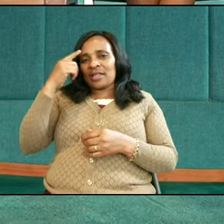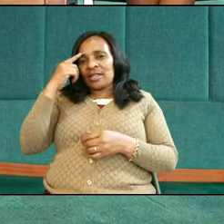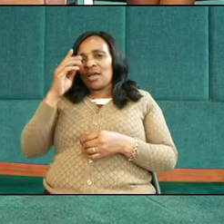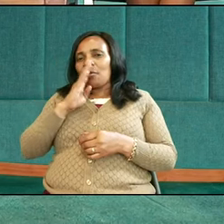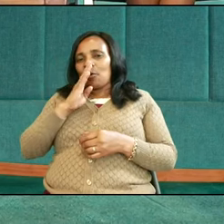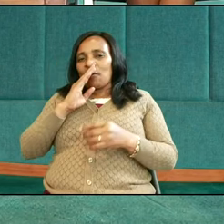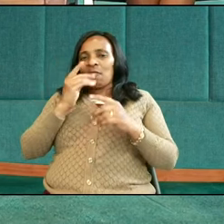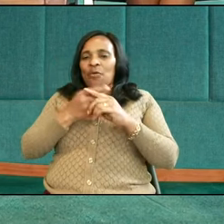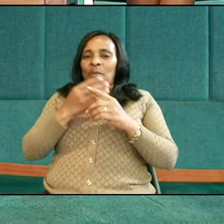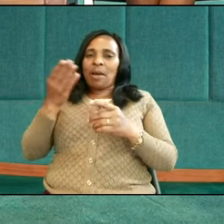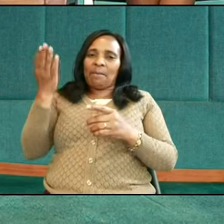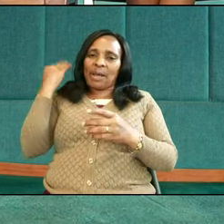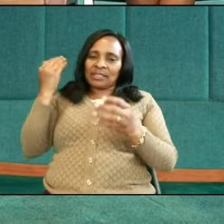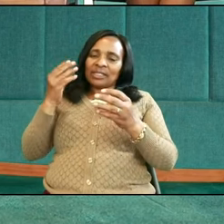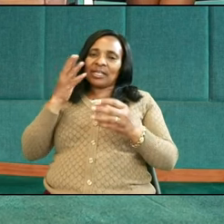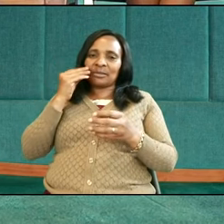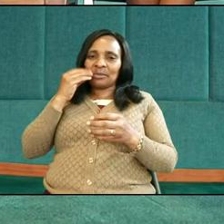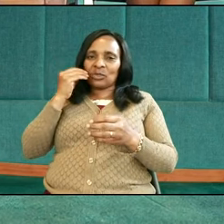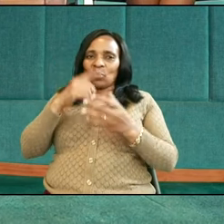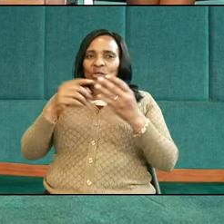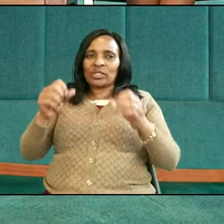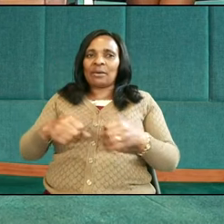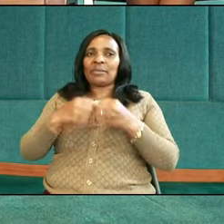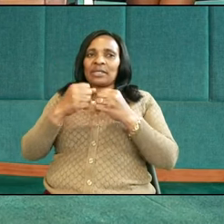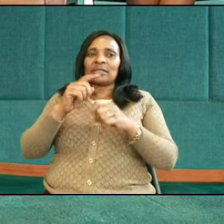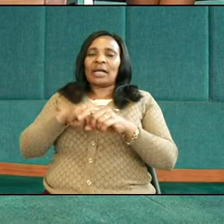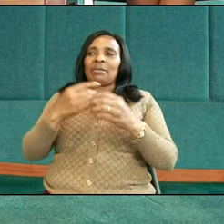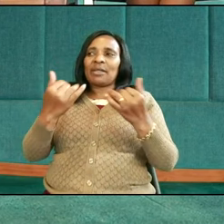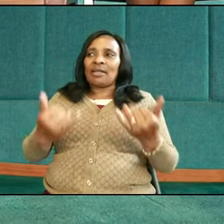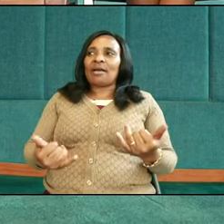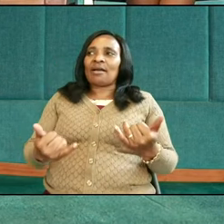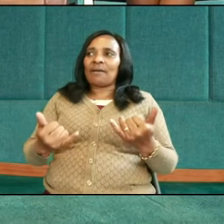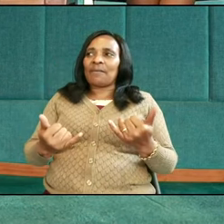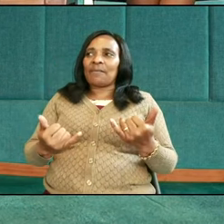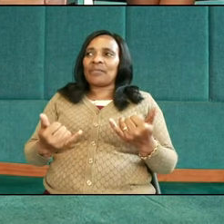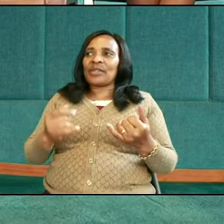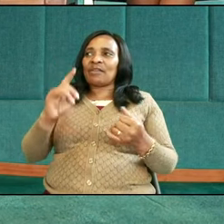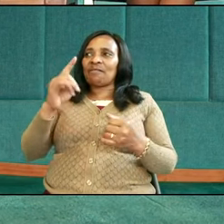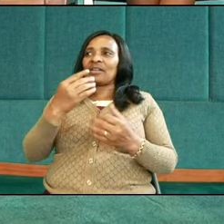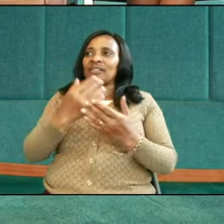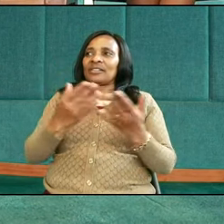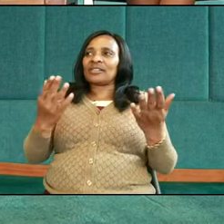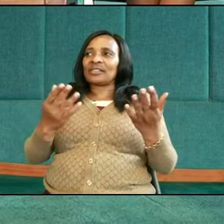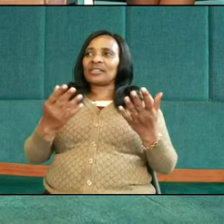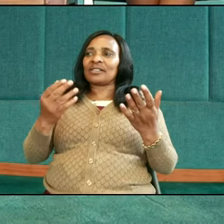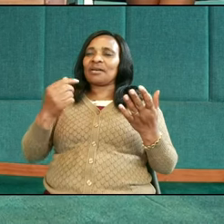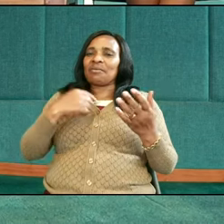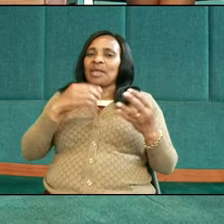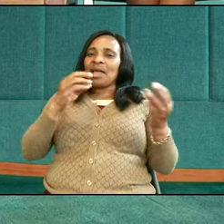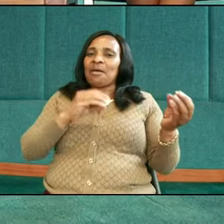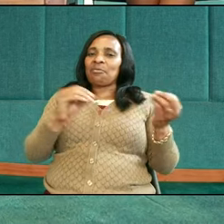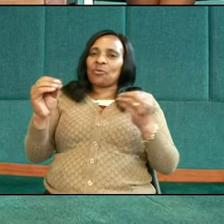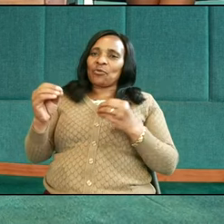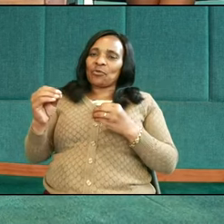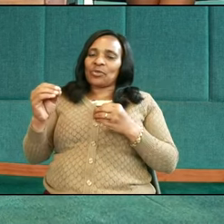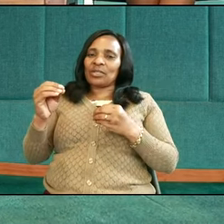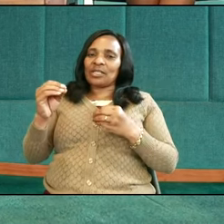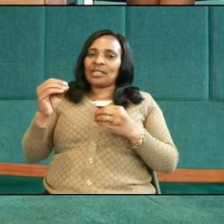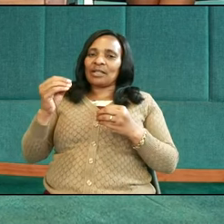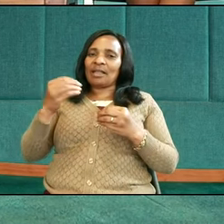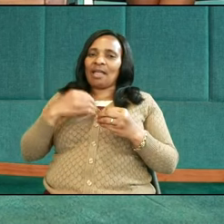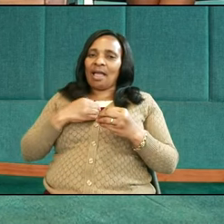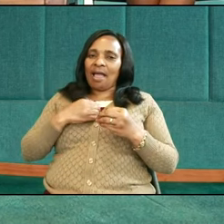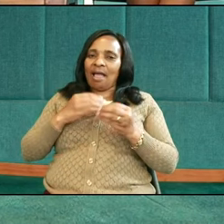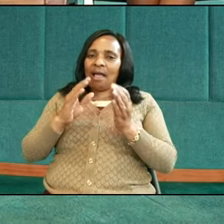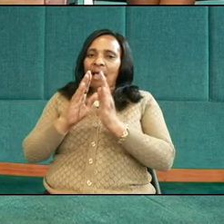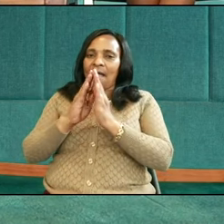from my past experiences because this happened when I was younger. The first thing was I moved my answer sheet